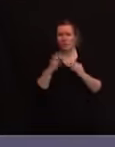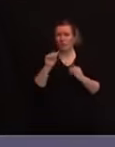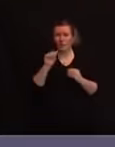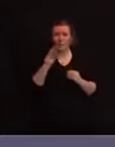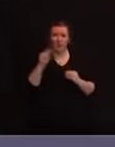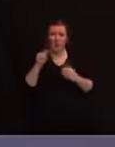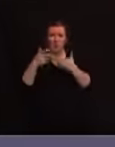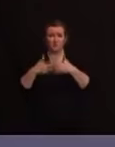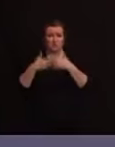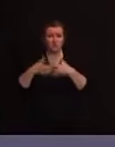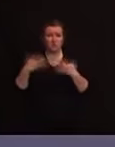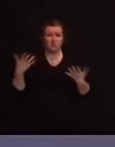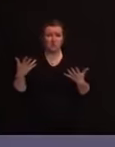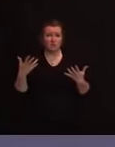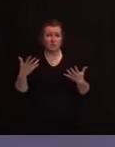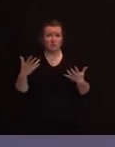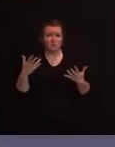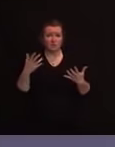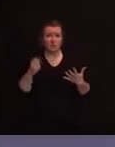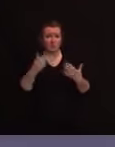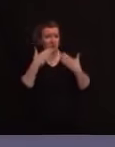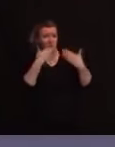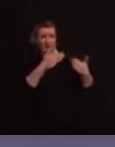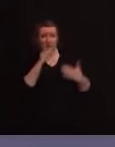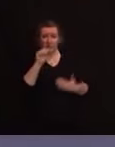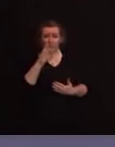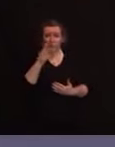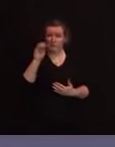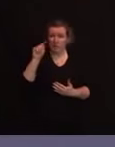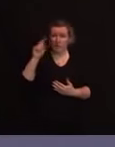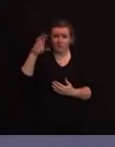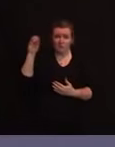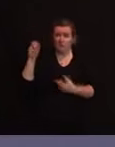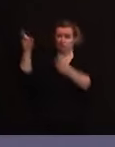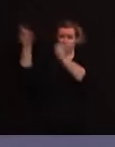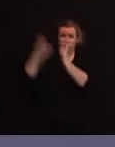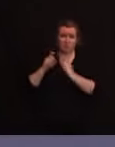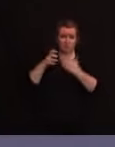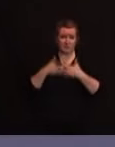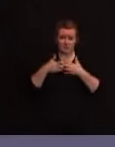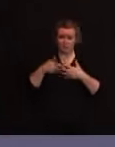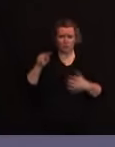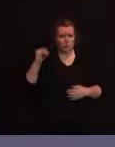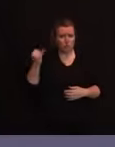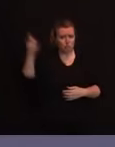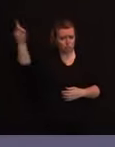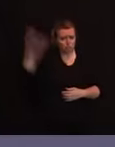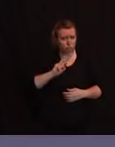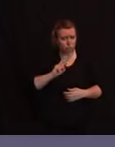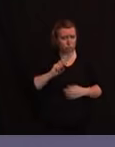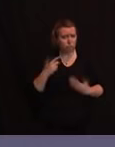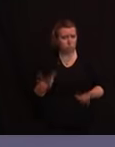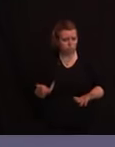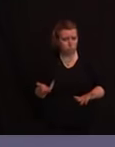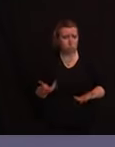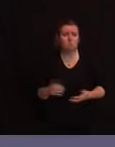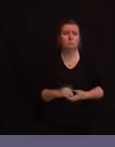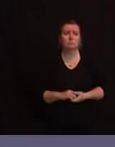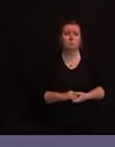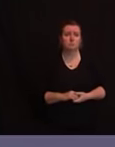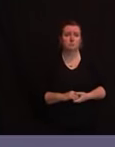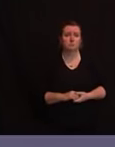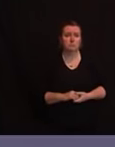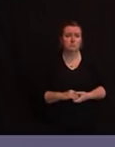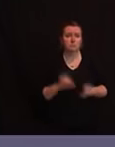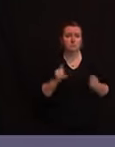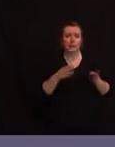their first states. So that's a good thing, but with all the reagents that we need. There's no protocol that I know of in terms of walkers and joggers,